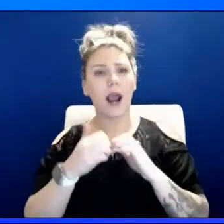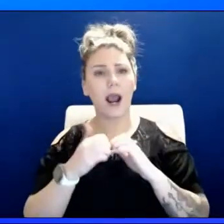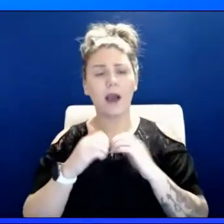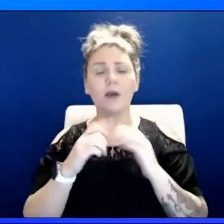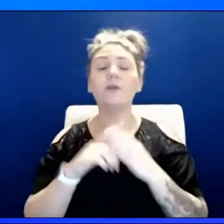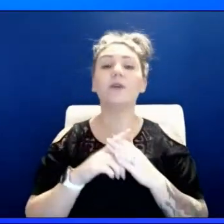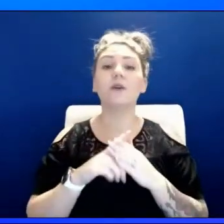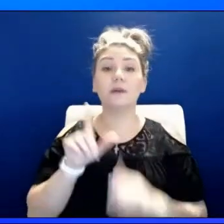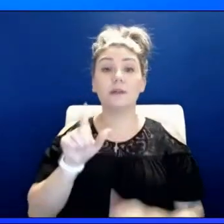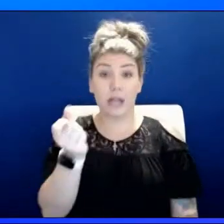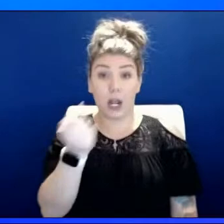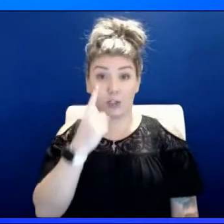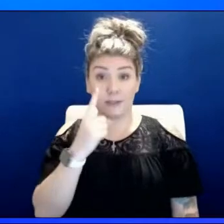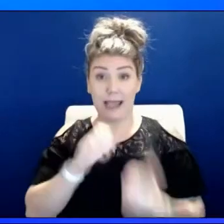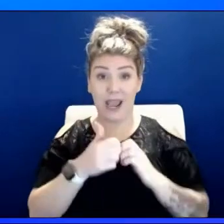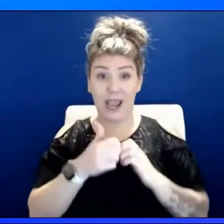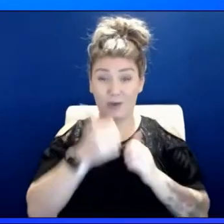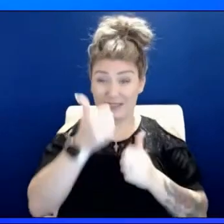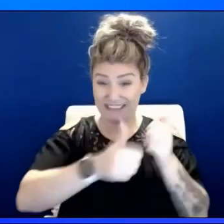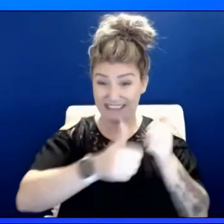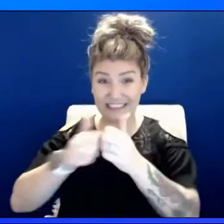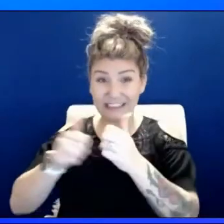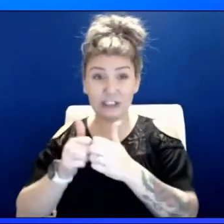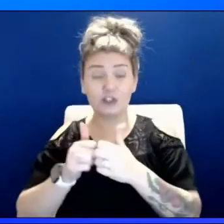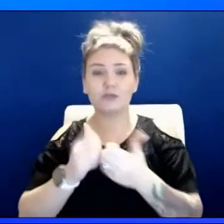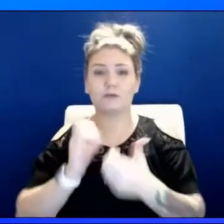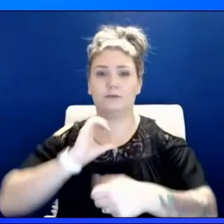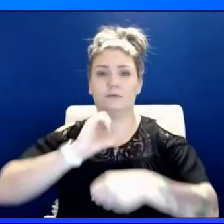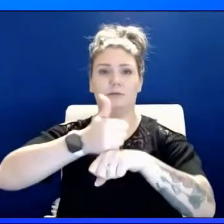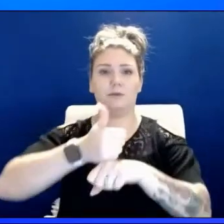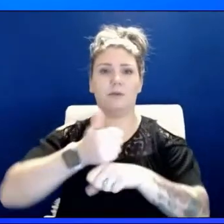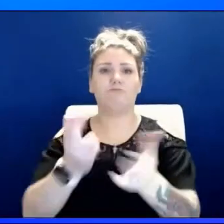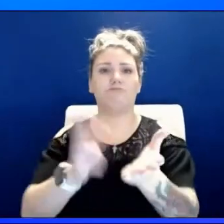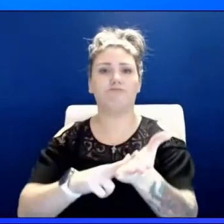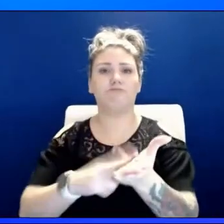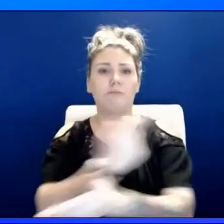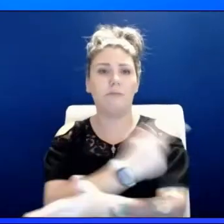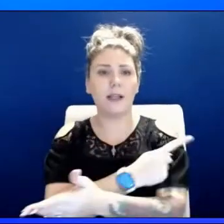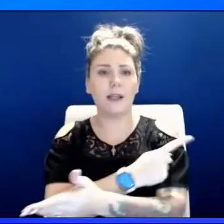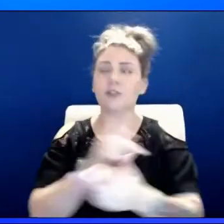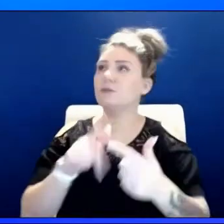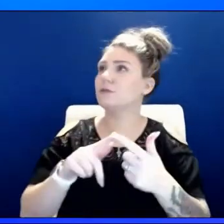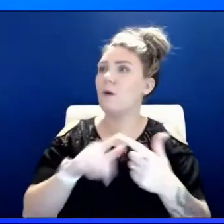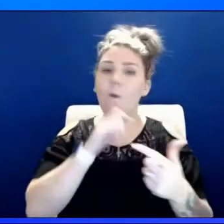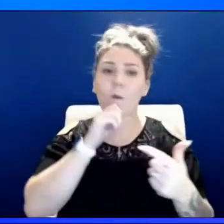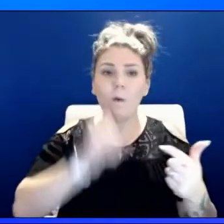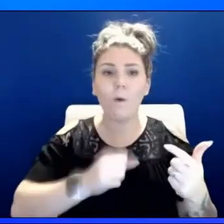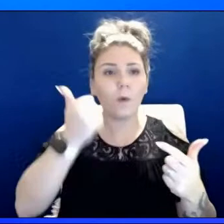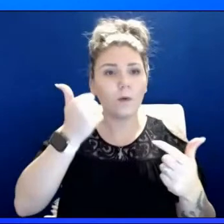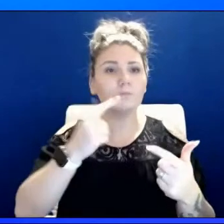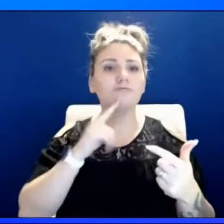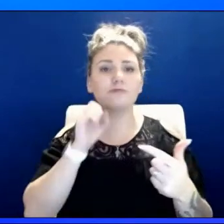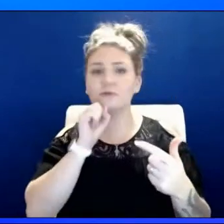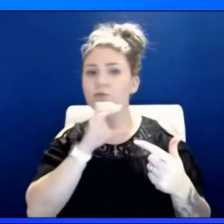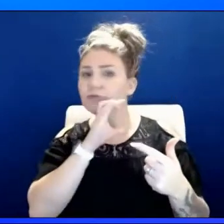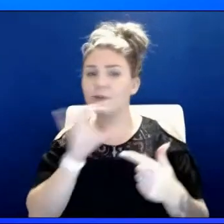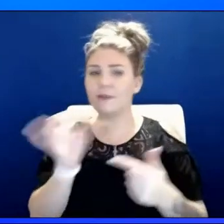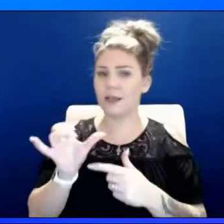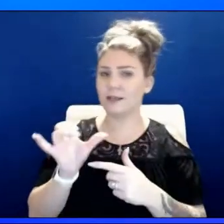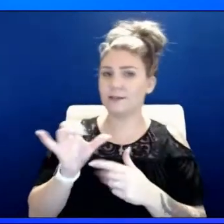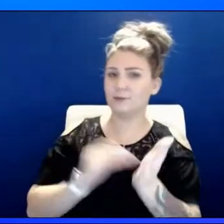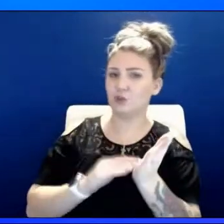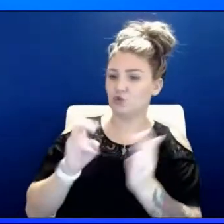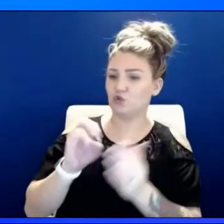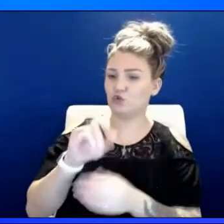each of those studies enrolled patients. You know, did they enroll elderly patients, as Dr. Schumacher mentioned, or did they enroll